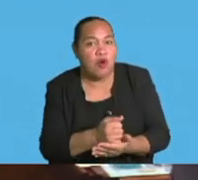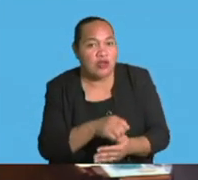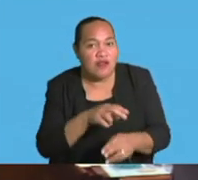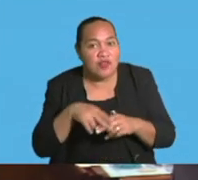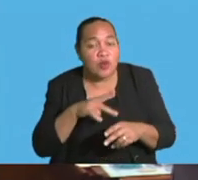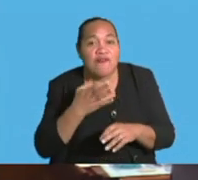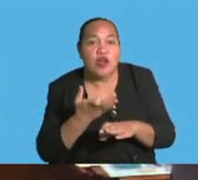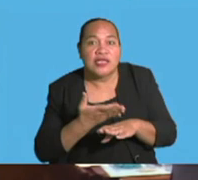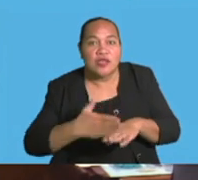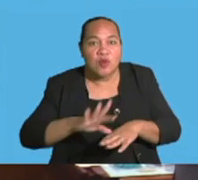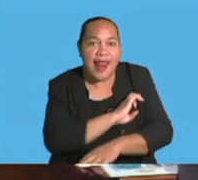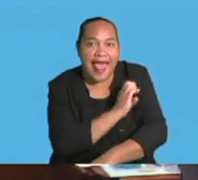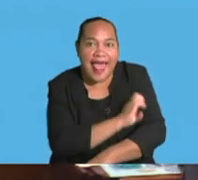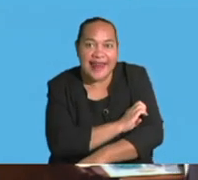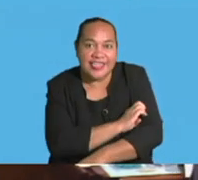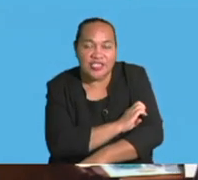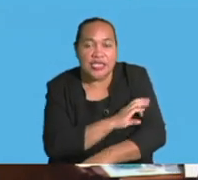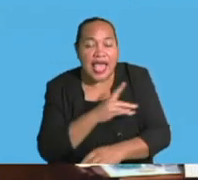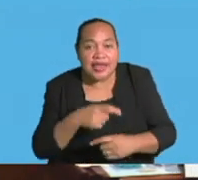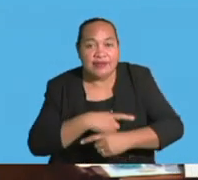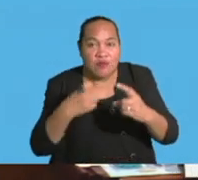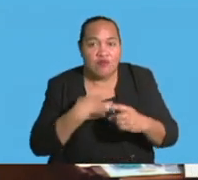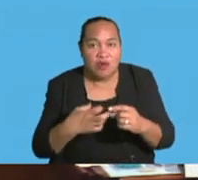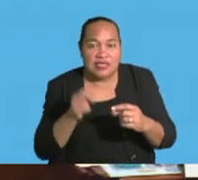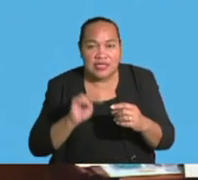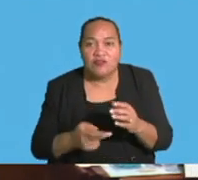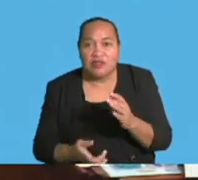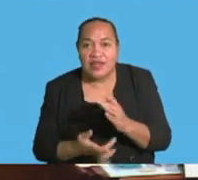renewable energy and greater technology.